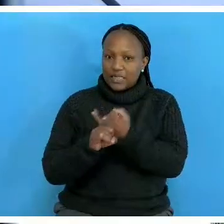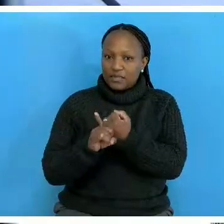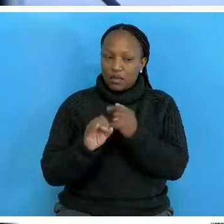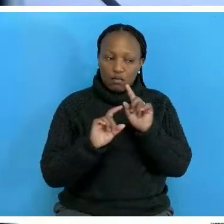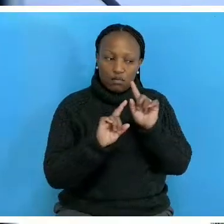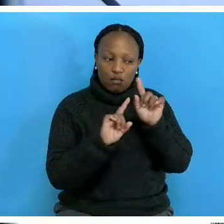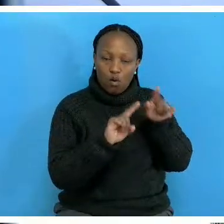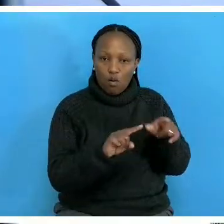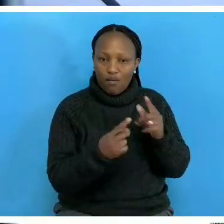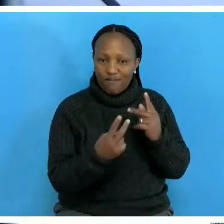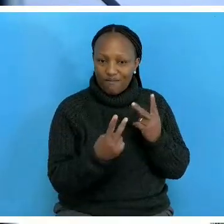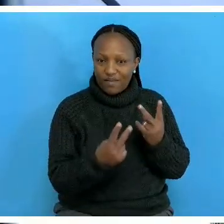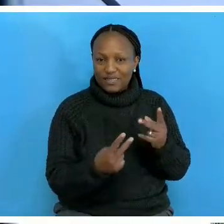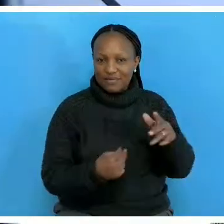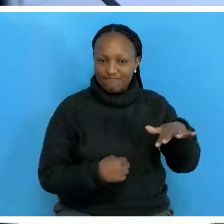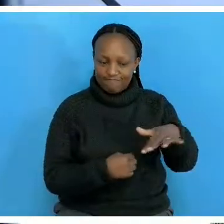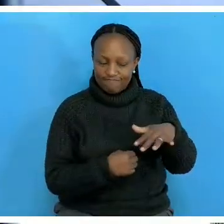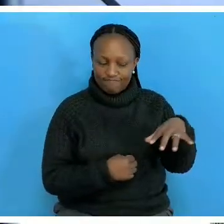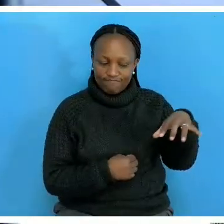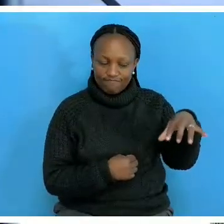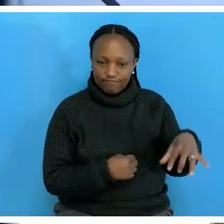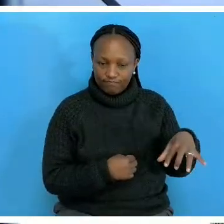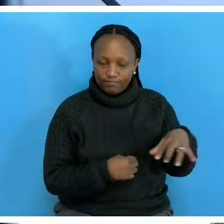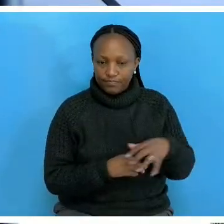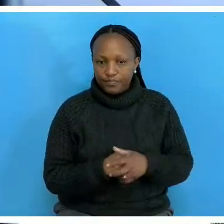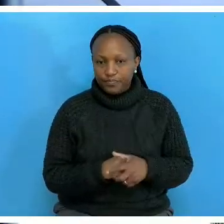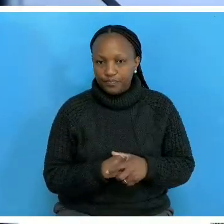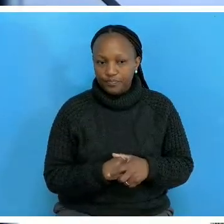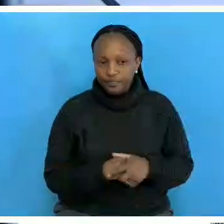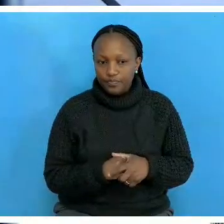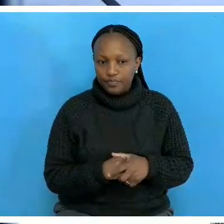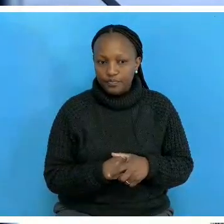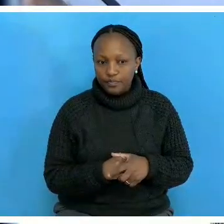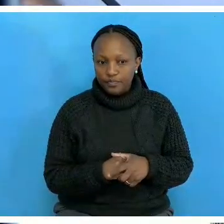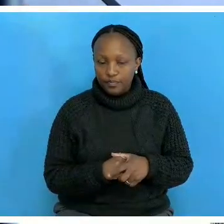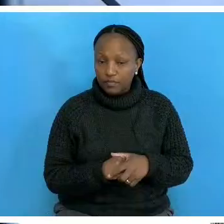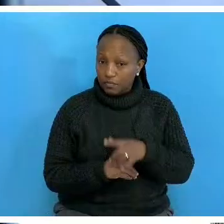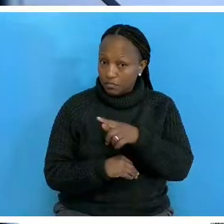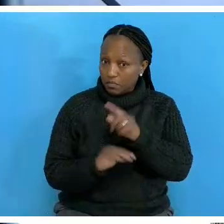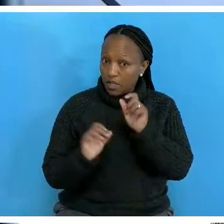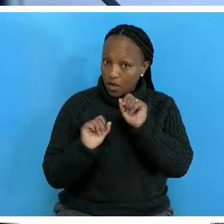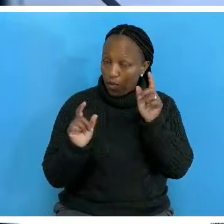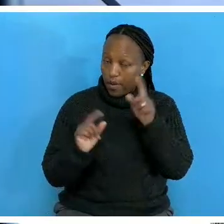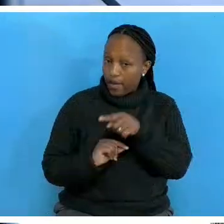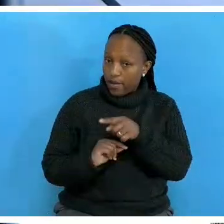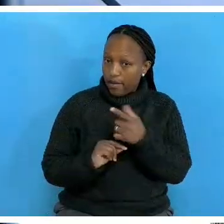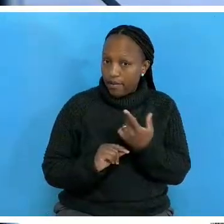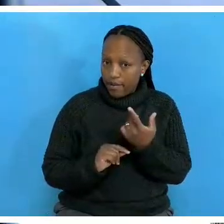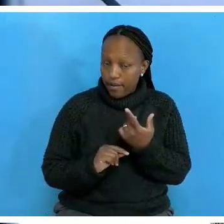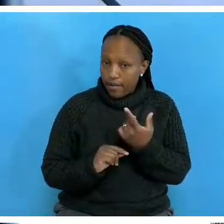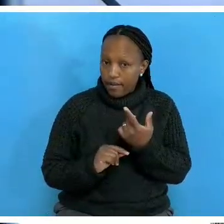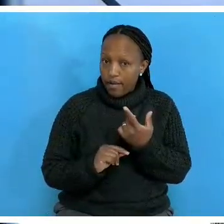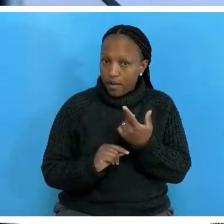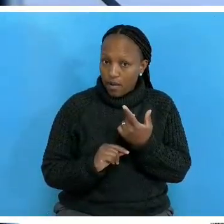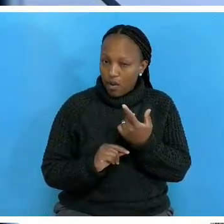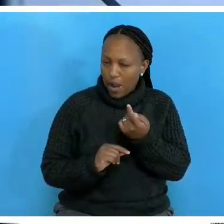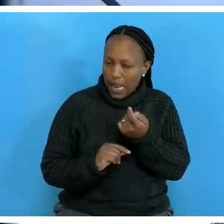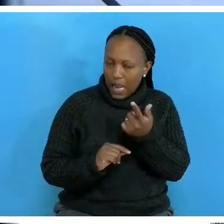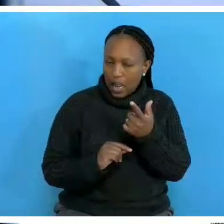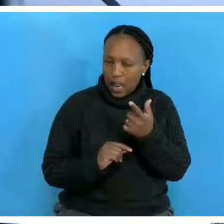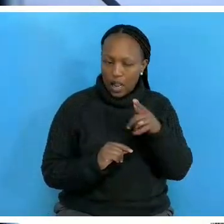there. So, are you aware that there is such a little